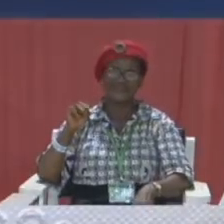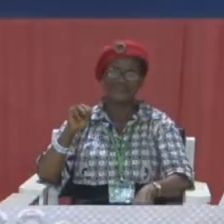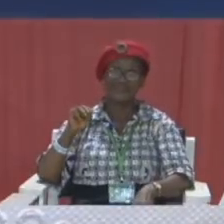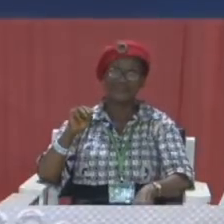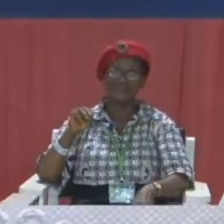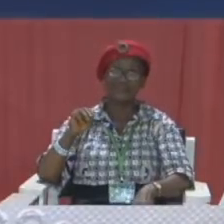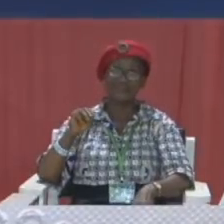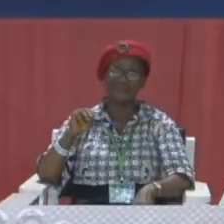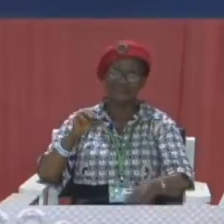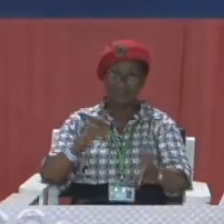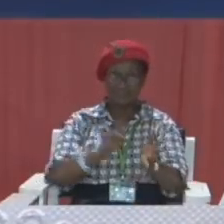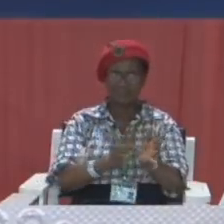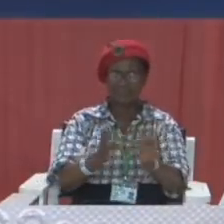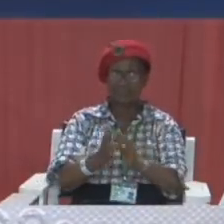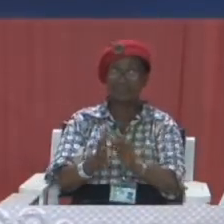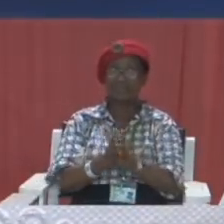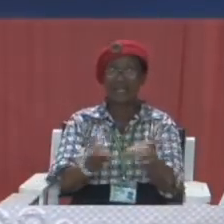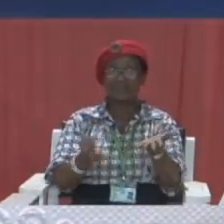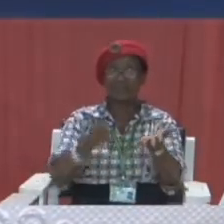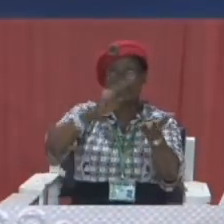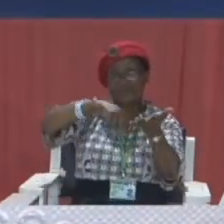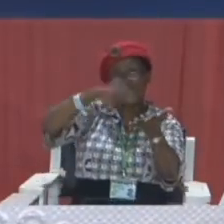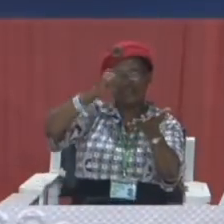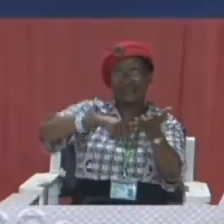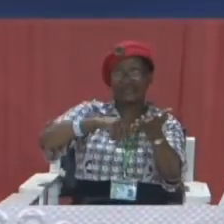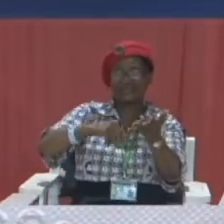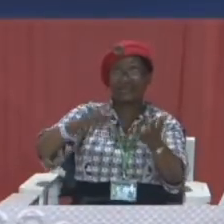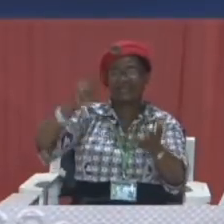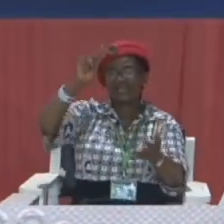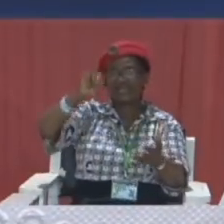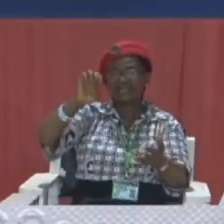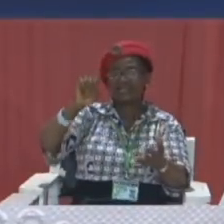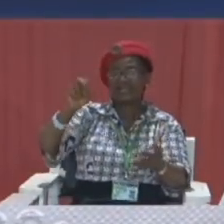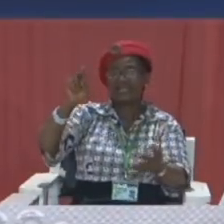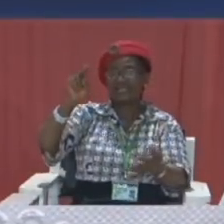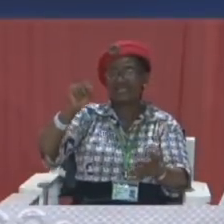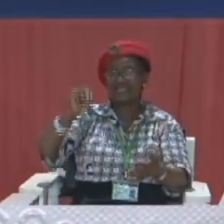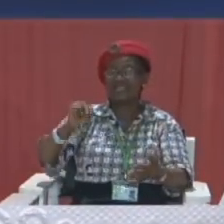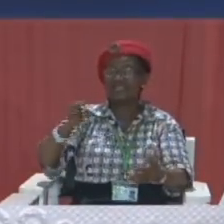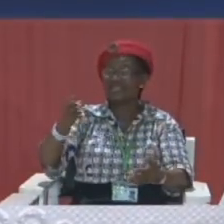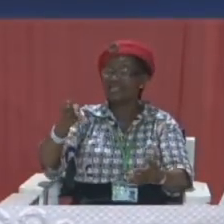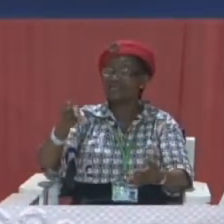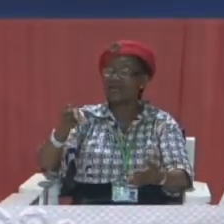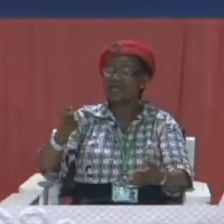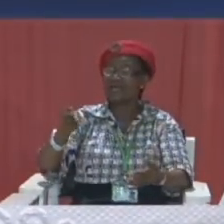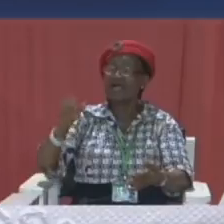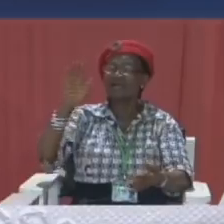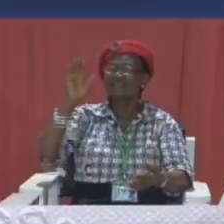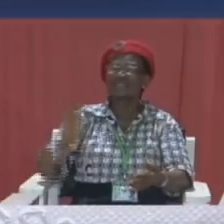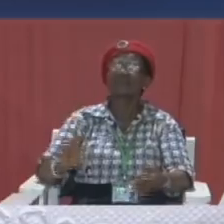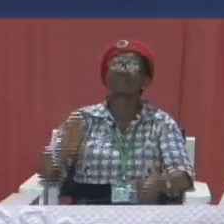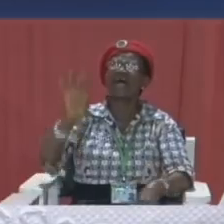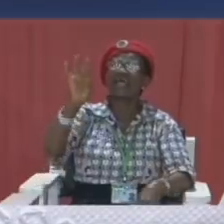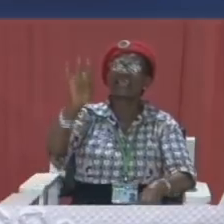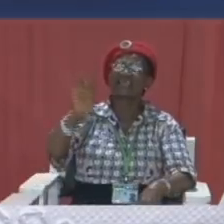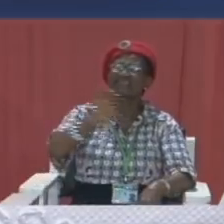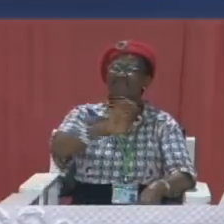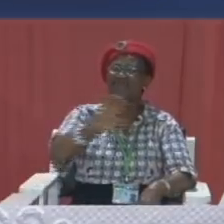Nehemiah chapter 8. Iwe Nehemiah, ori ikejo. Verse 10. Ese